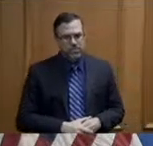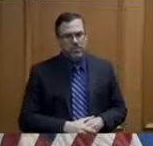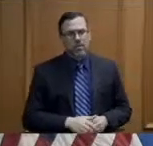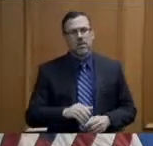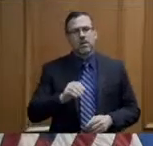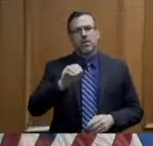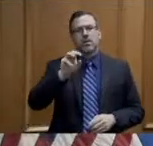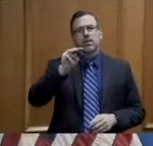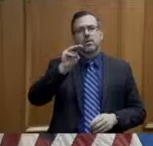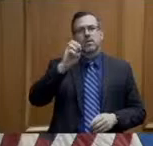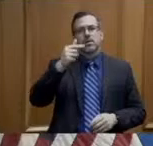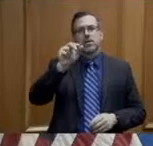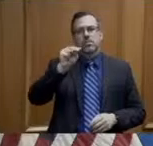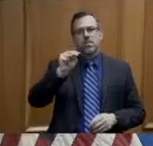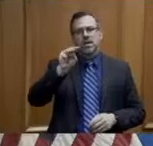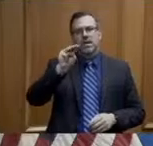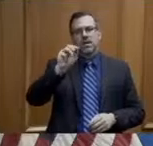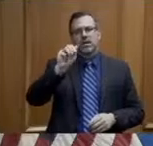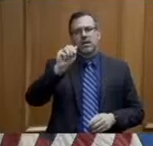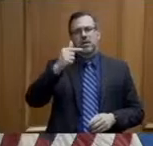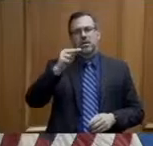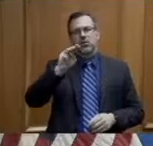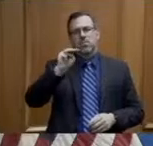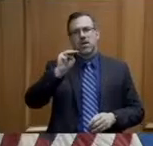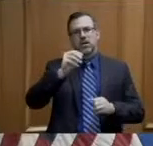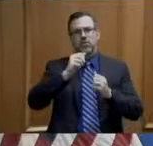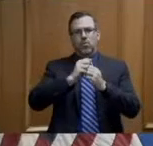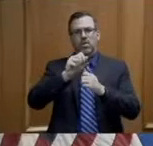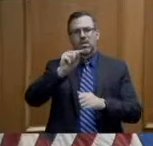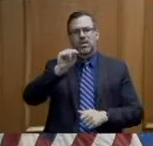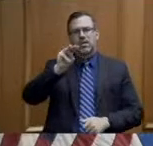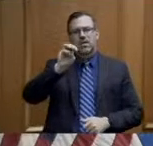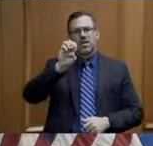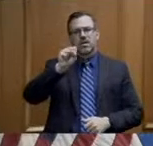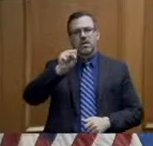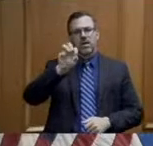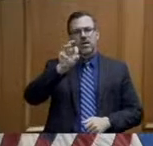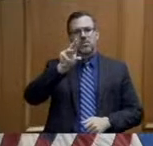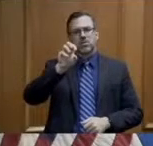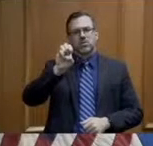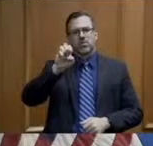Next, we'll go to Megan Magrum with the Times Free Press. Megan, your line is open.